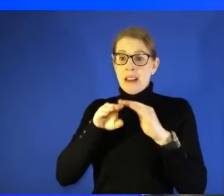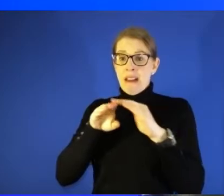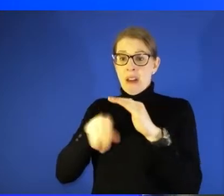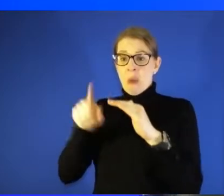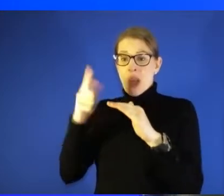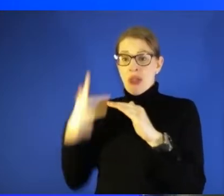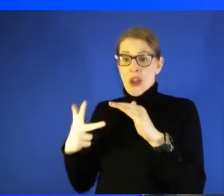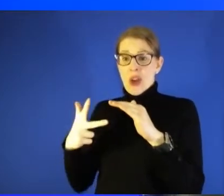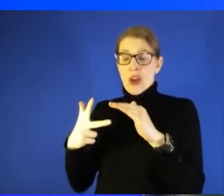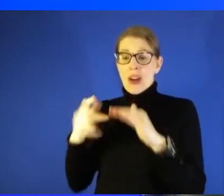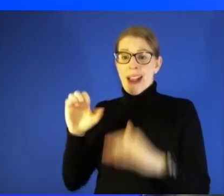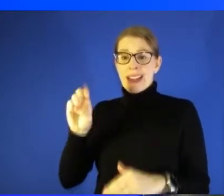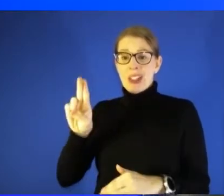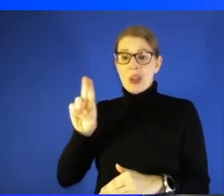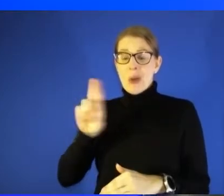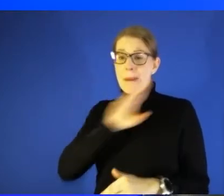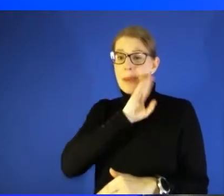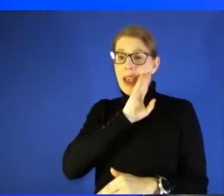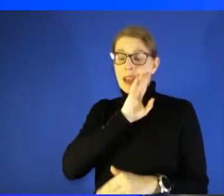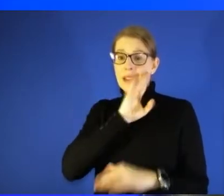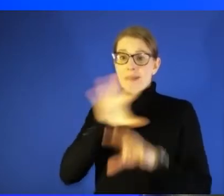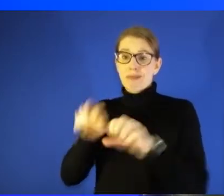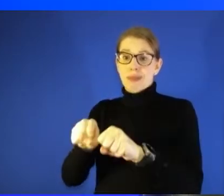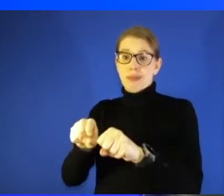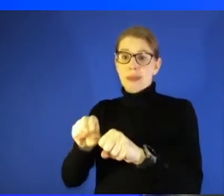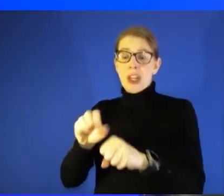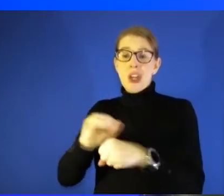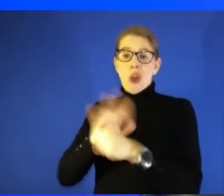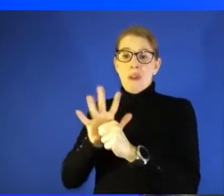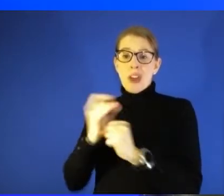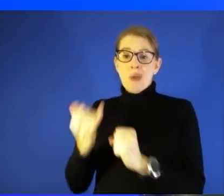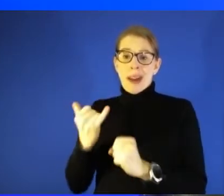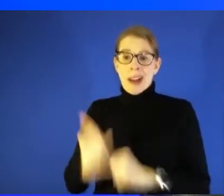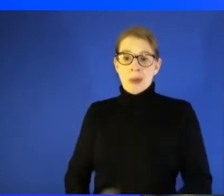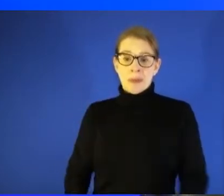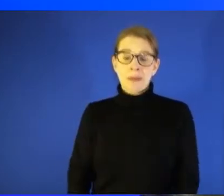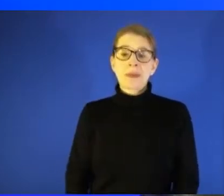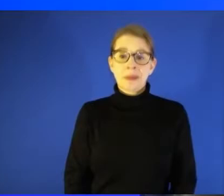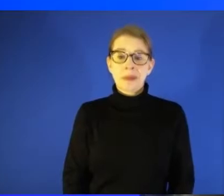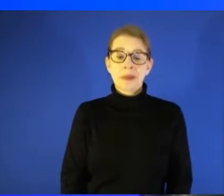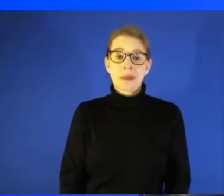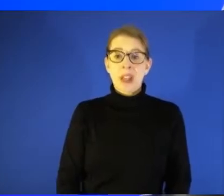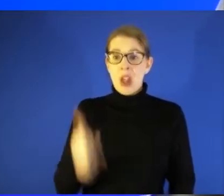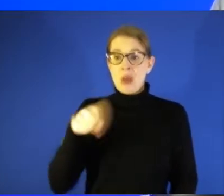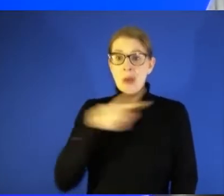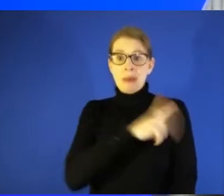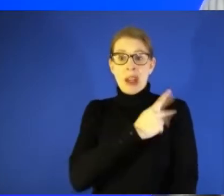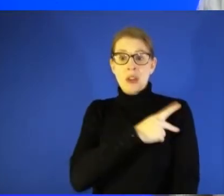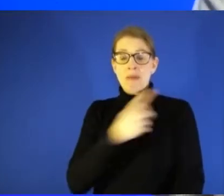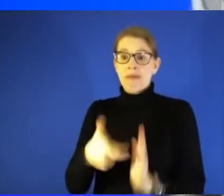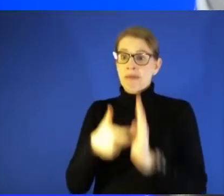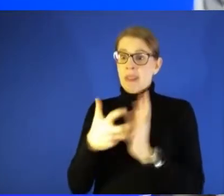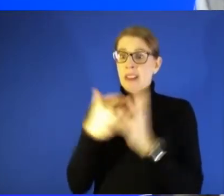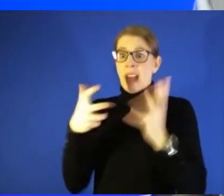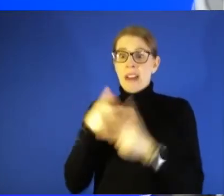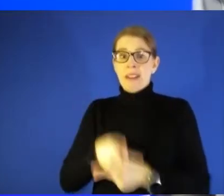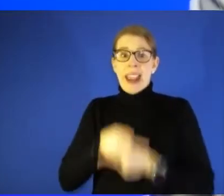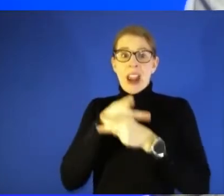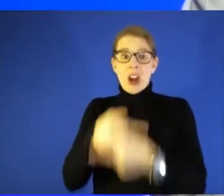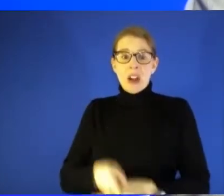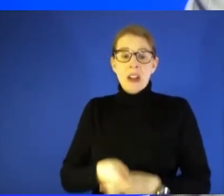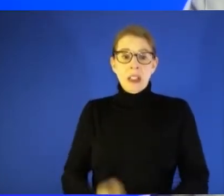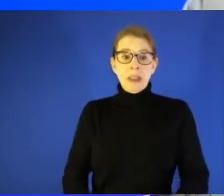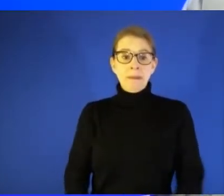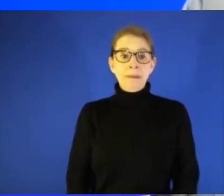beds are dedicated to COVID right now. So, and those patients require a lot of care. They often require proning, which is